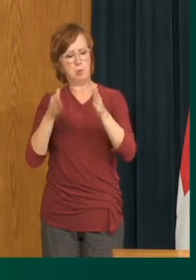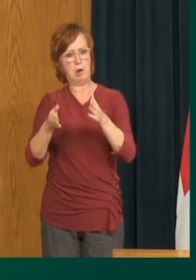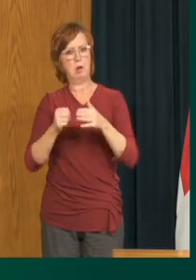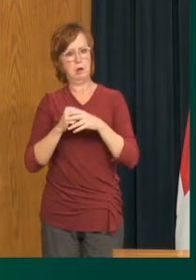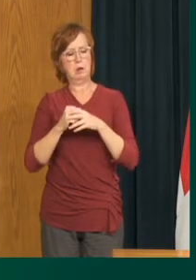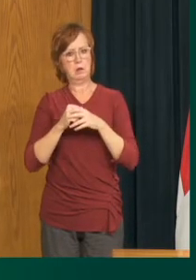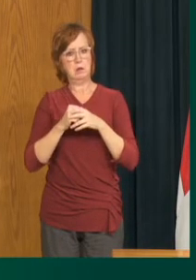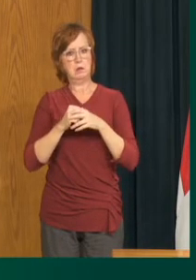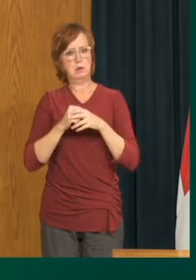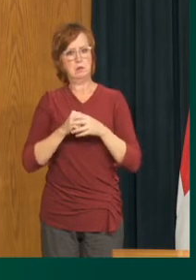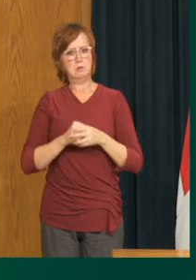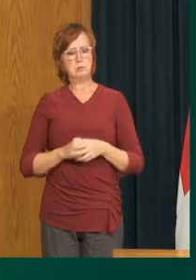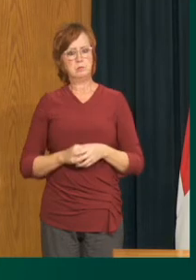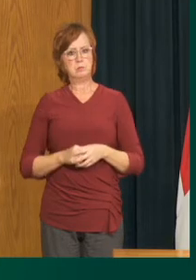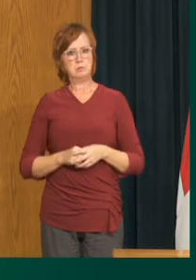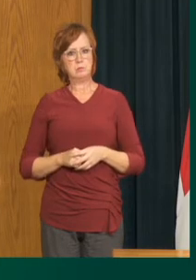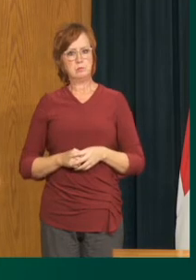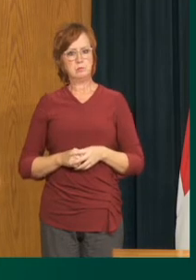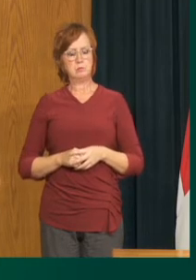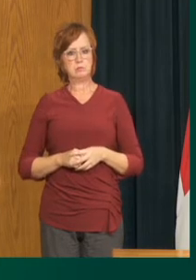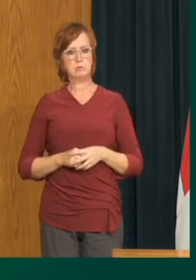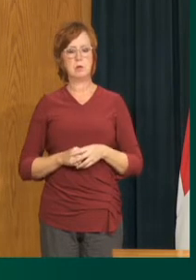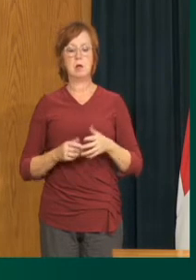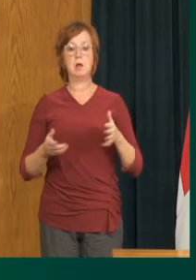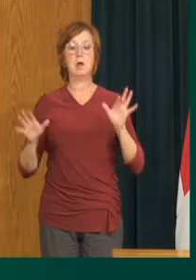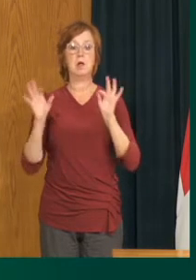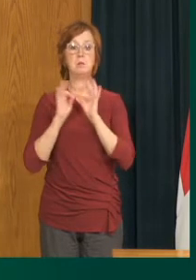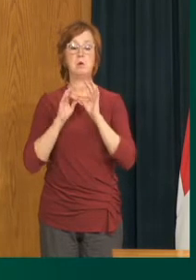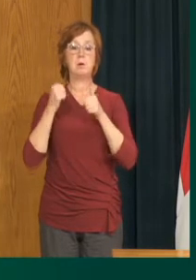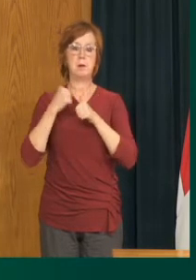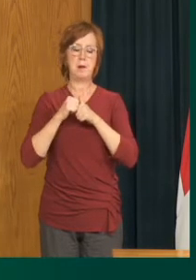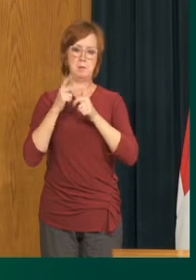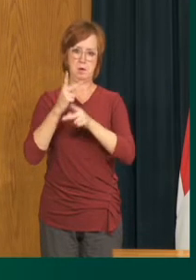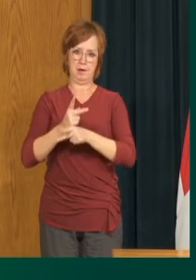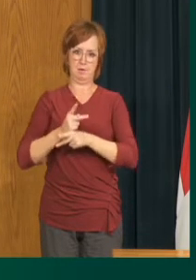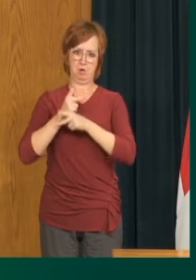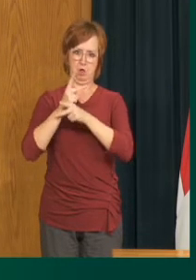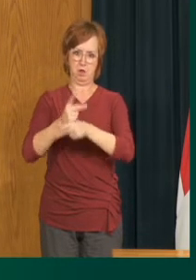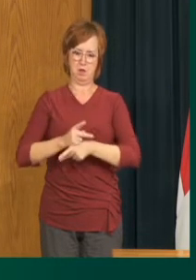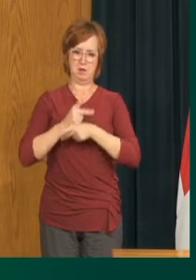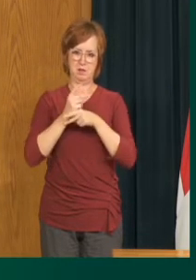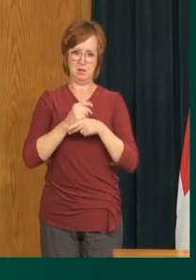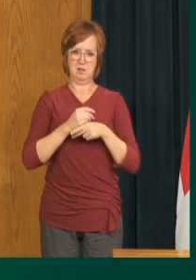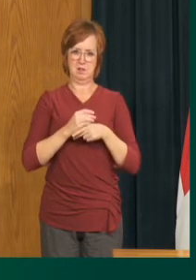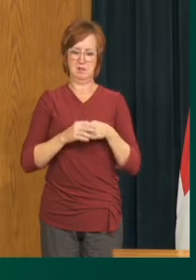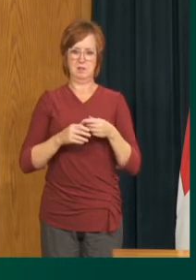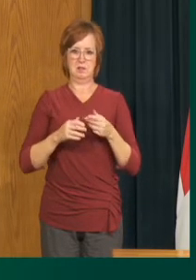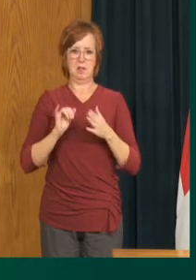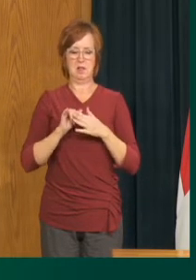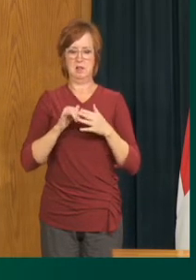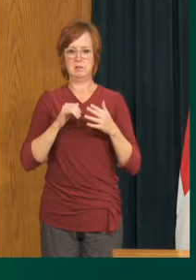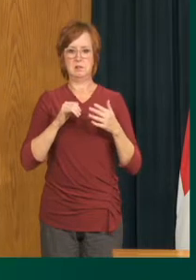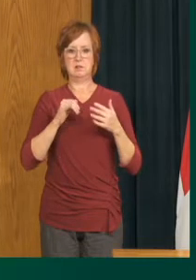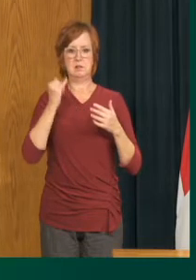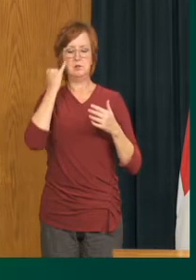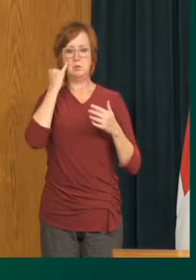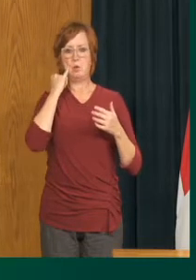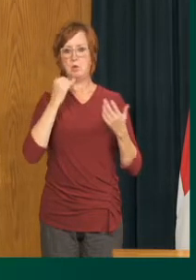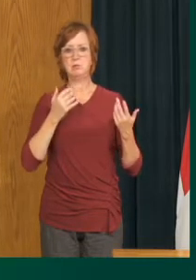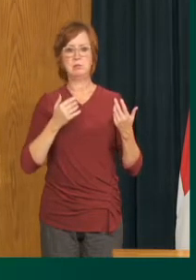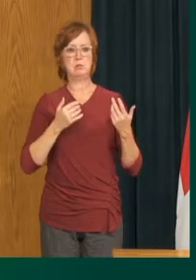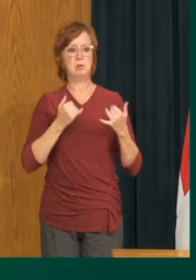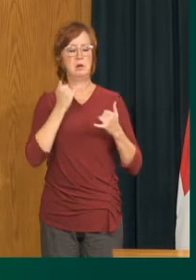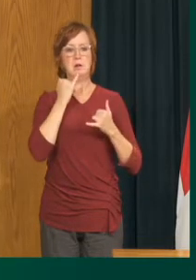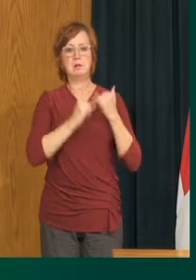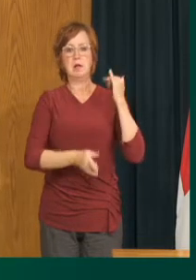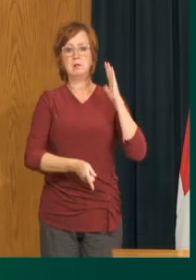manner, but just, I think, be cautious about those unplanned gatherings where transmission can happen very quickly, 50-60%